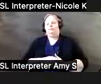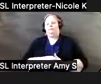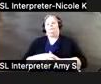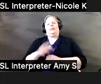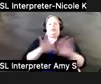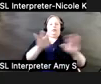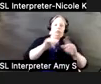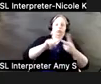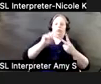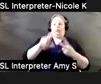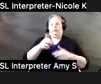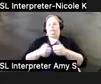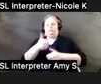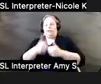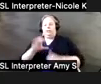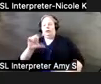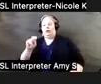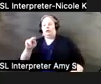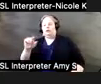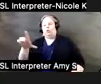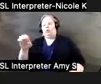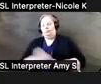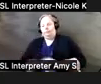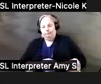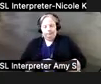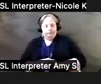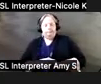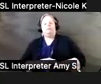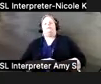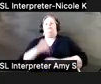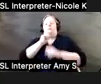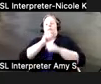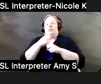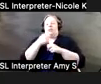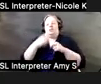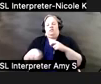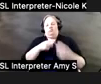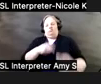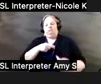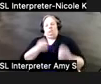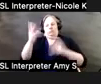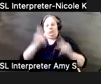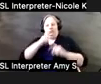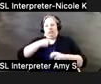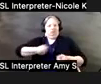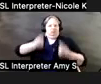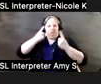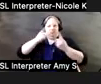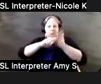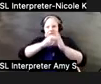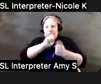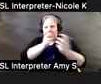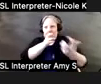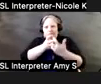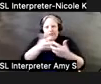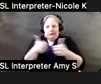computer. So just because it's a really difficult, I think, for a lot of people to wrap their head around what adaptive gaming is at